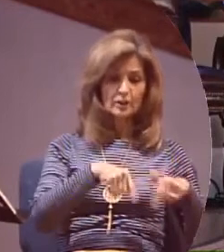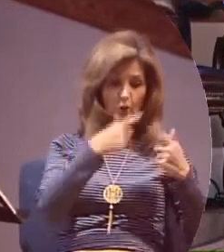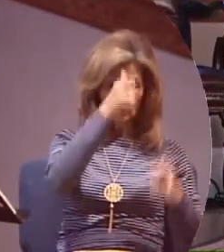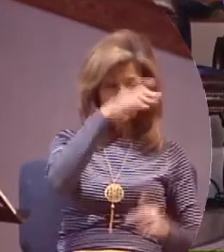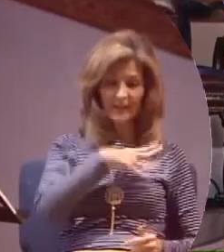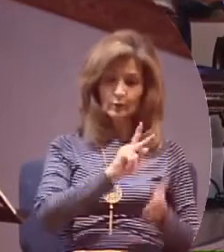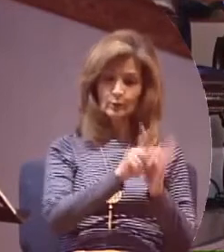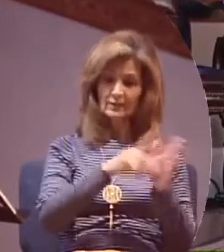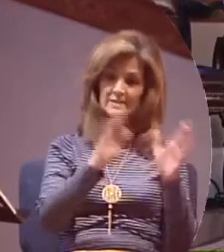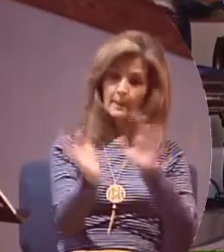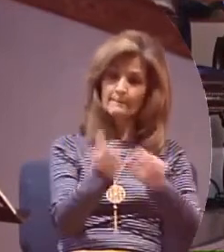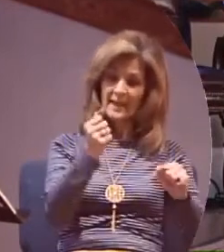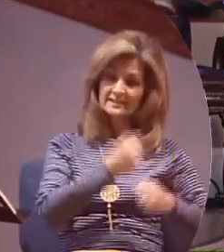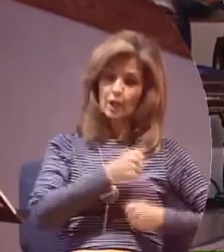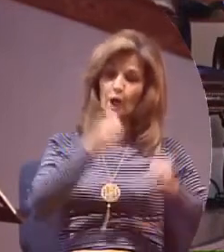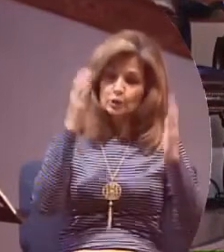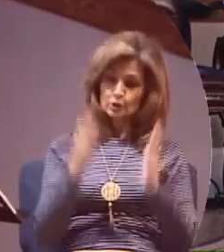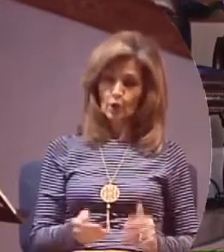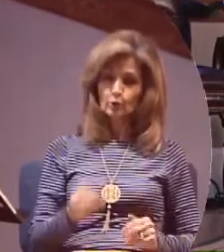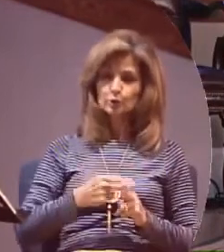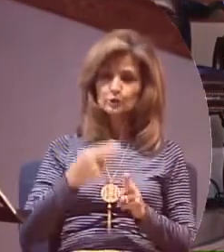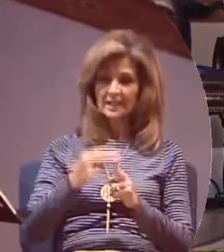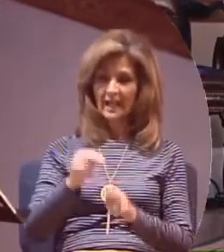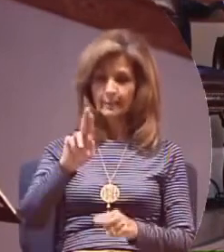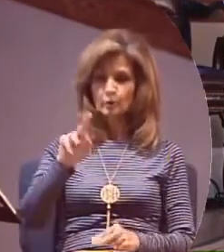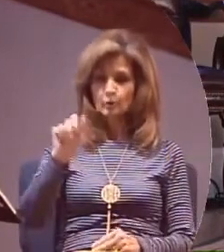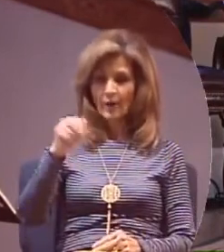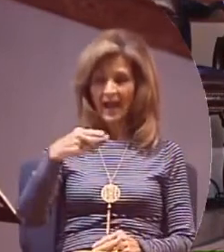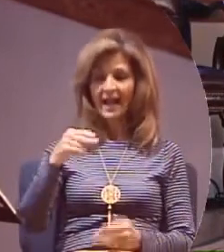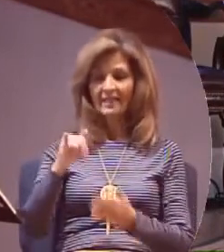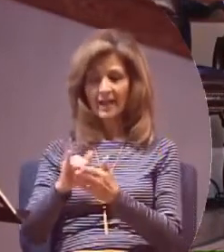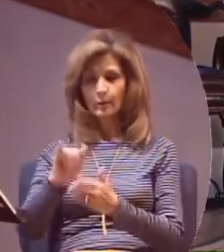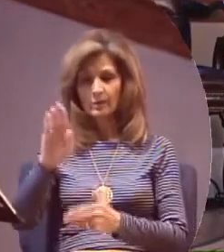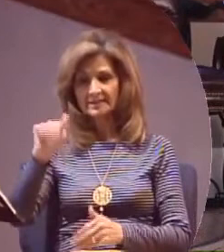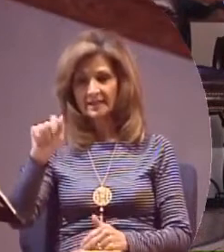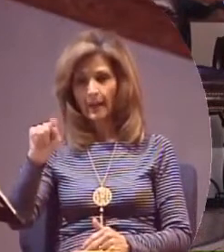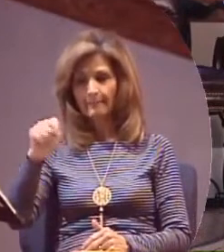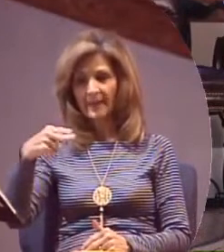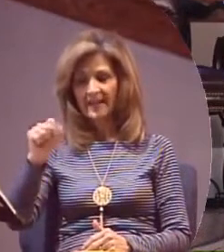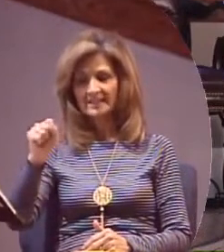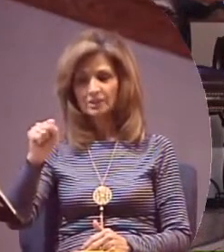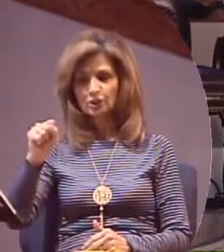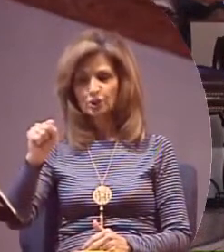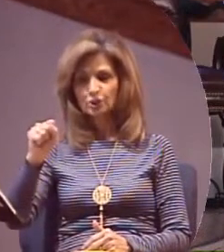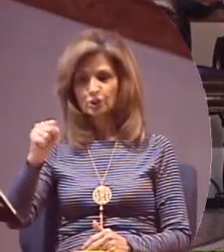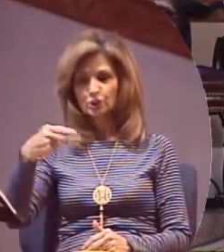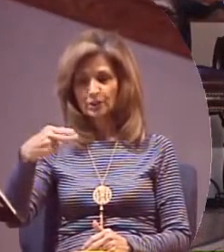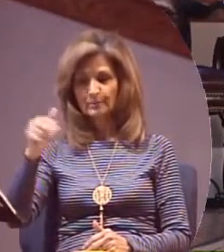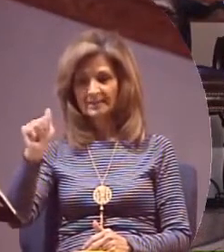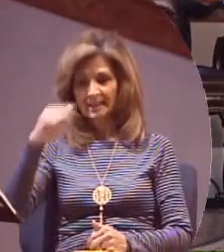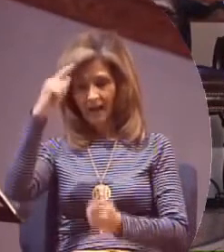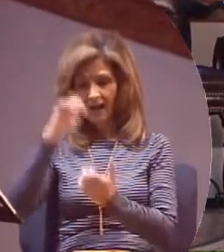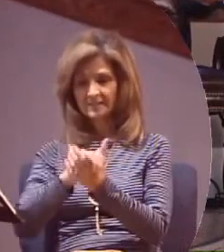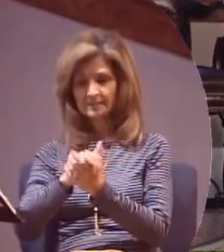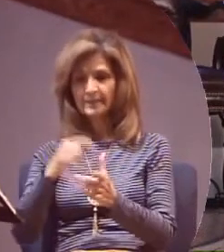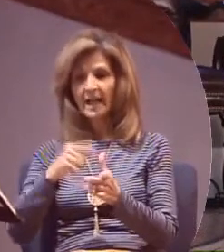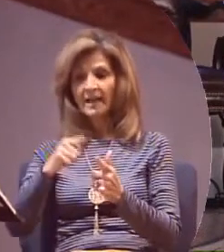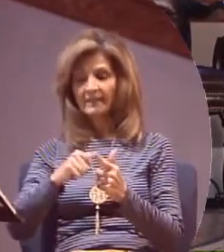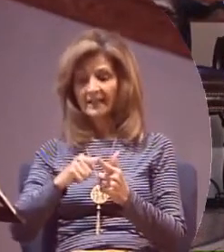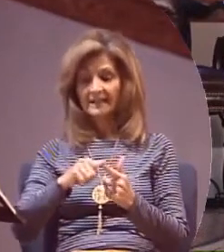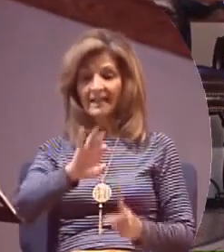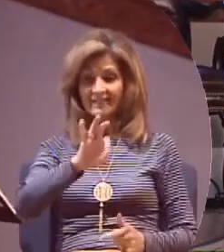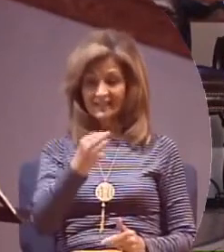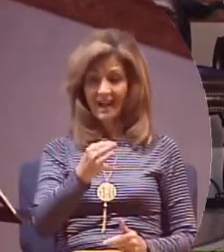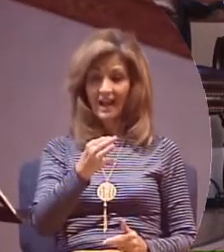one more man in our Old Testament I want to call your attention to. His name was Uzziah. He was a king, the ninth king over the